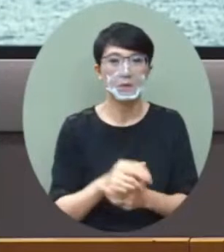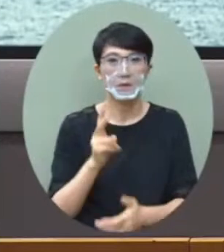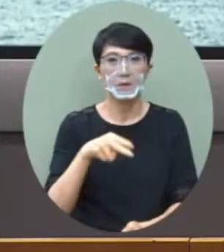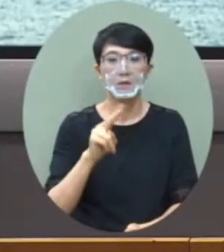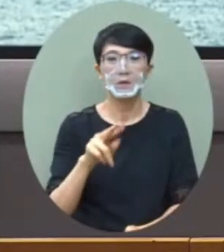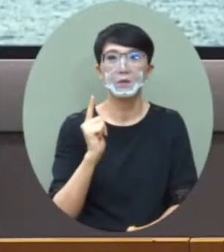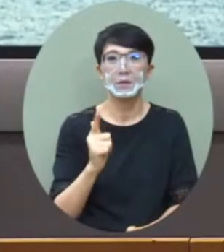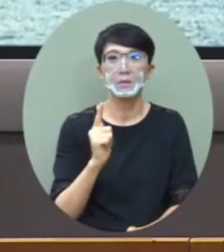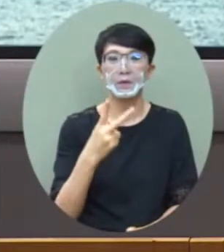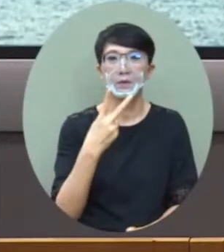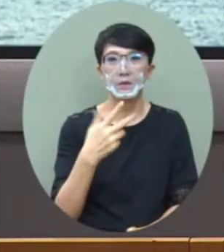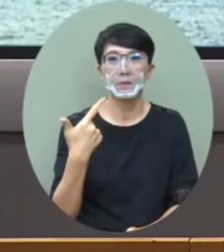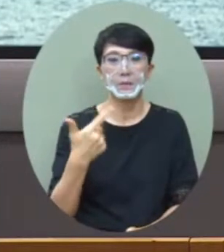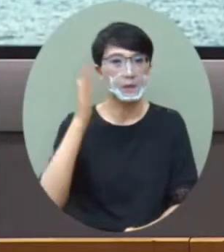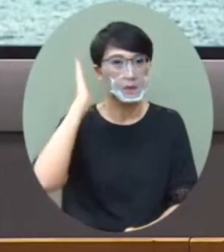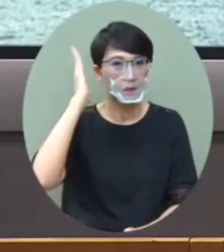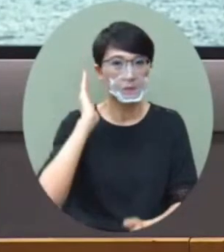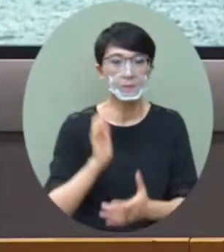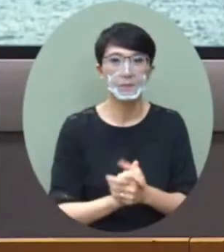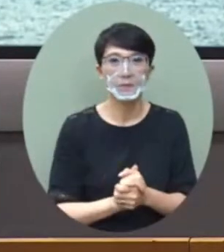1,791 were female,